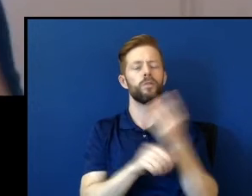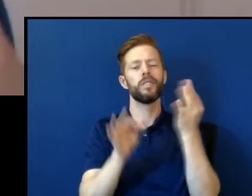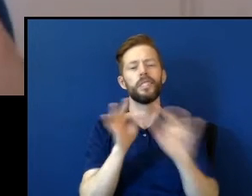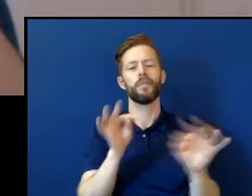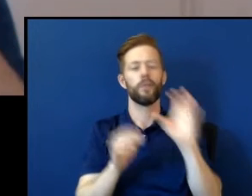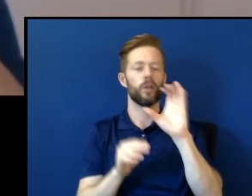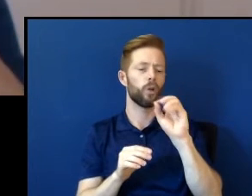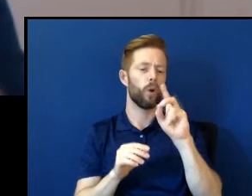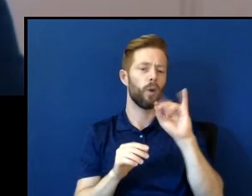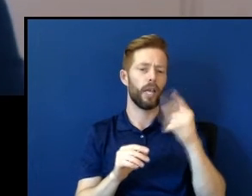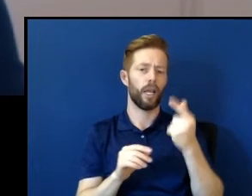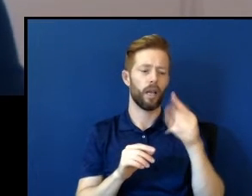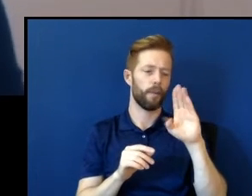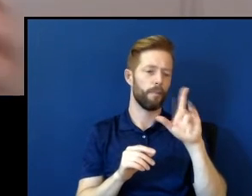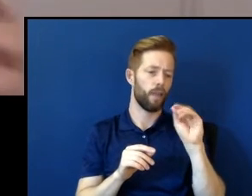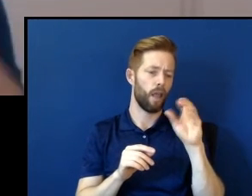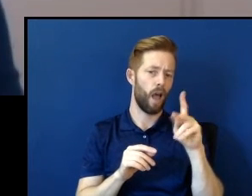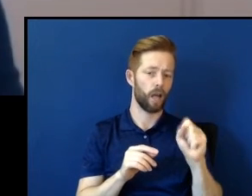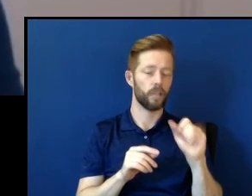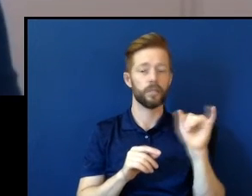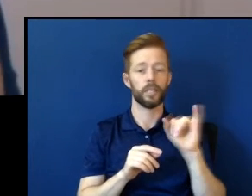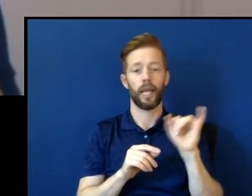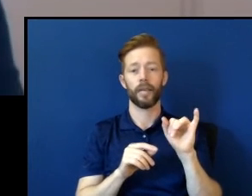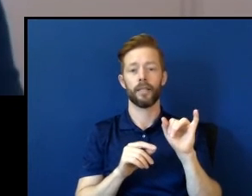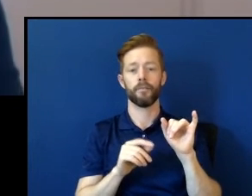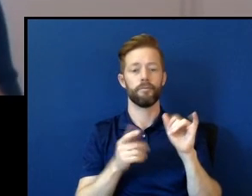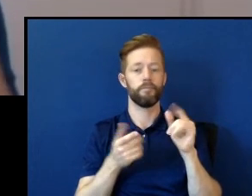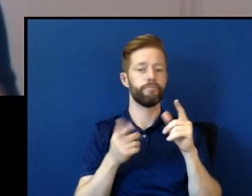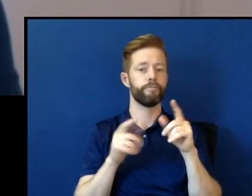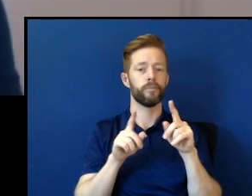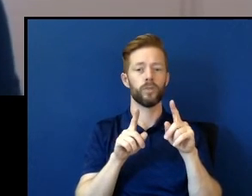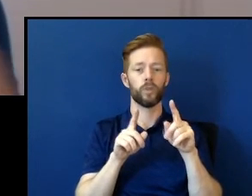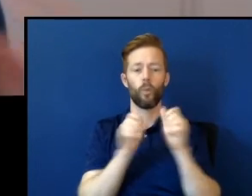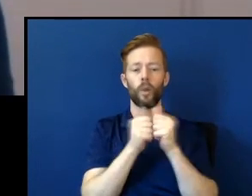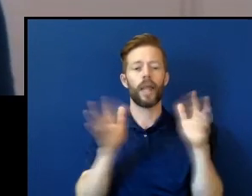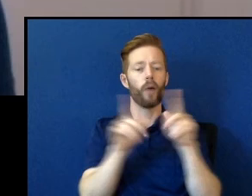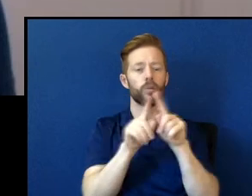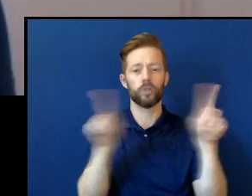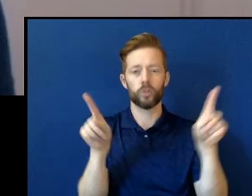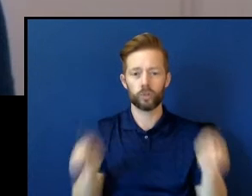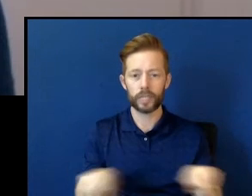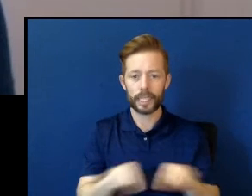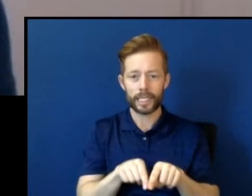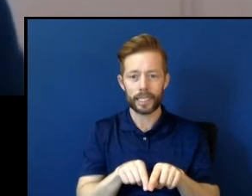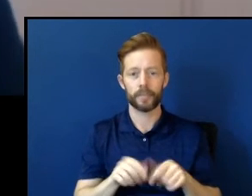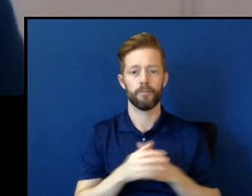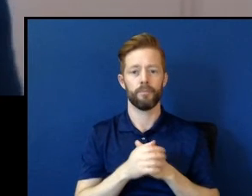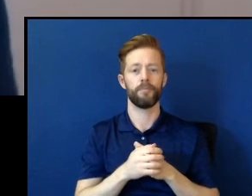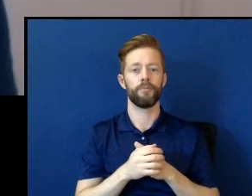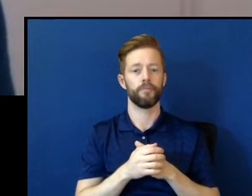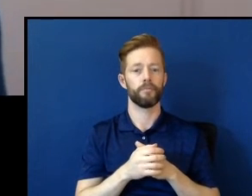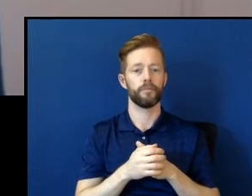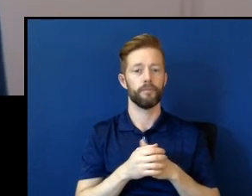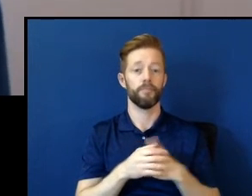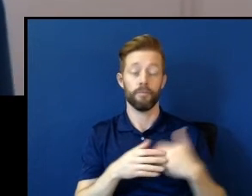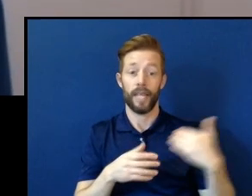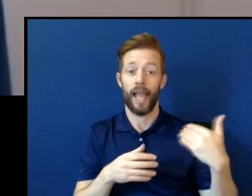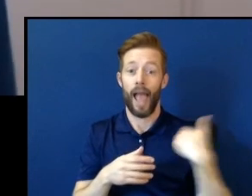program it using simple coding blocks, so a screen-free coding robotic system.